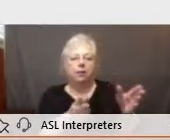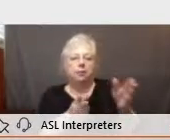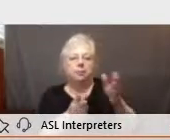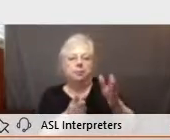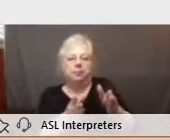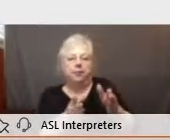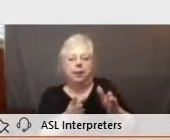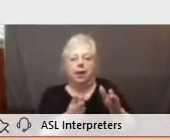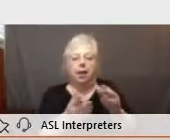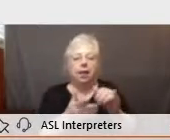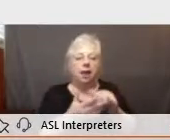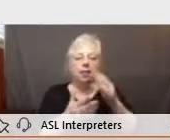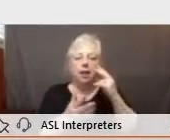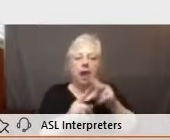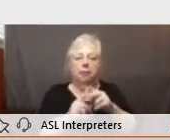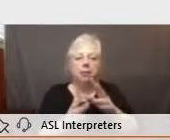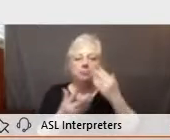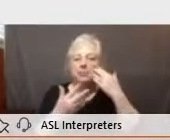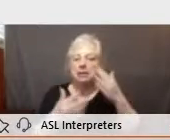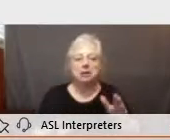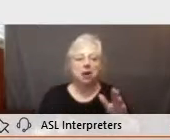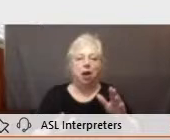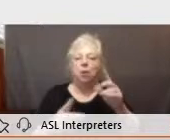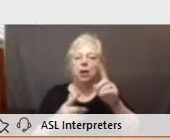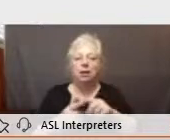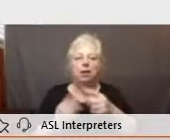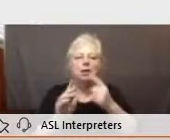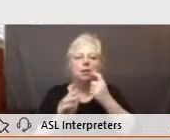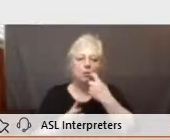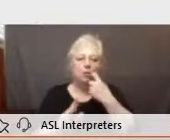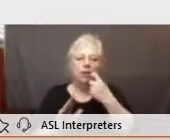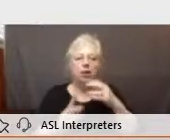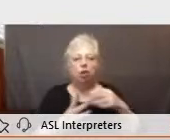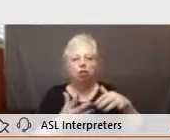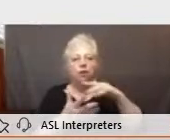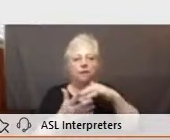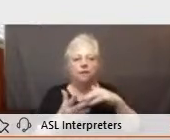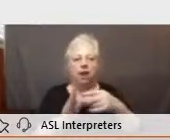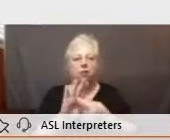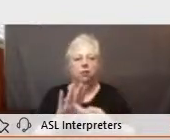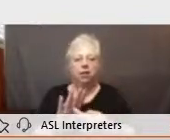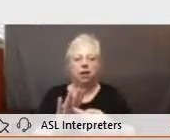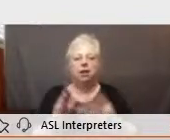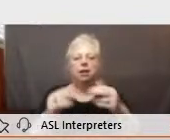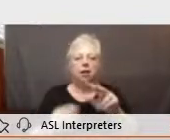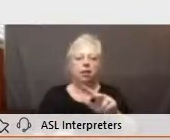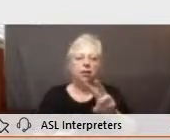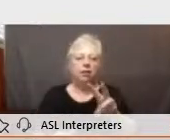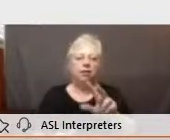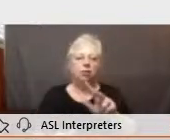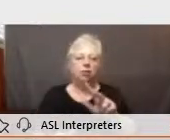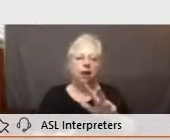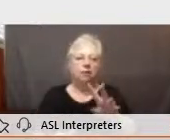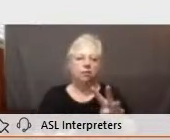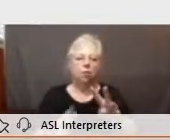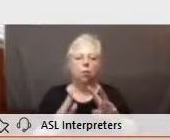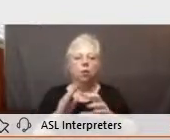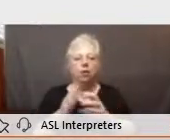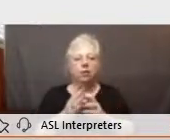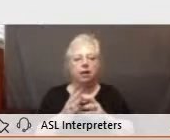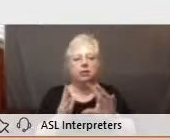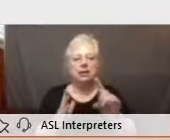to the applicant until a recent survey revealed it. Section 36254, paragraph D sub